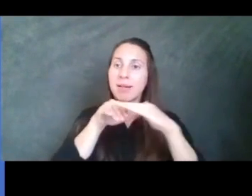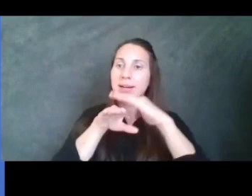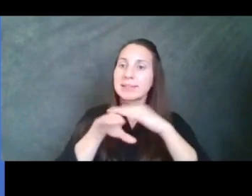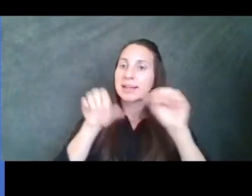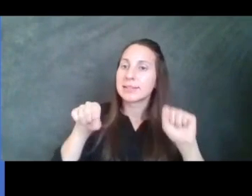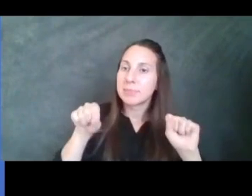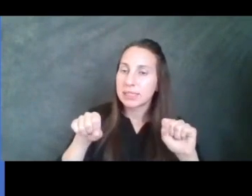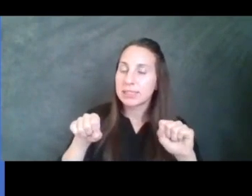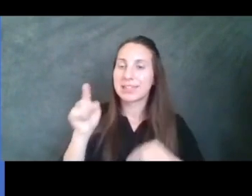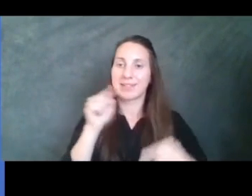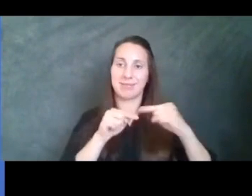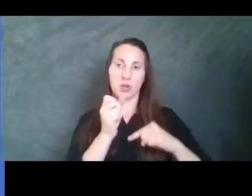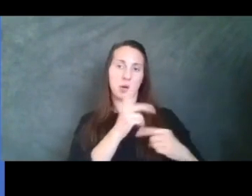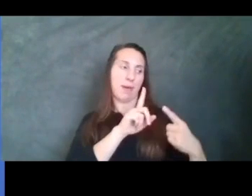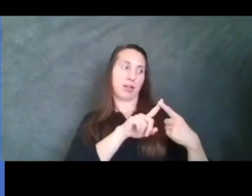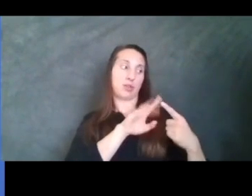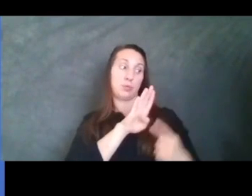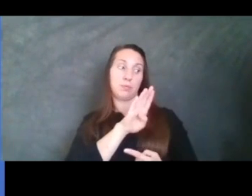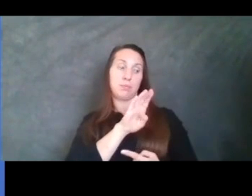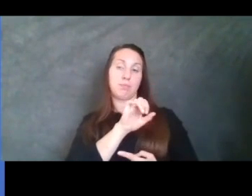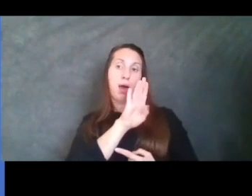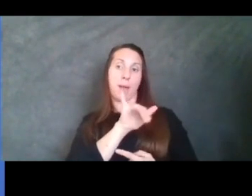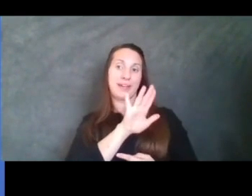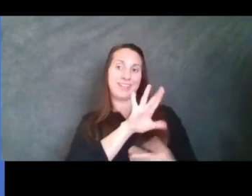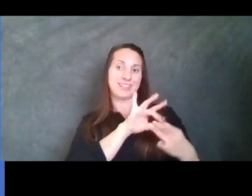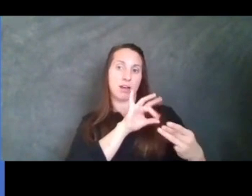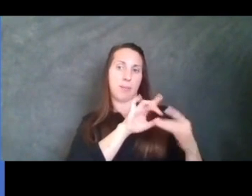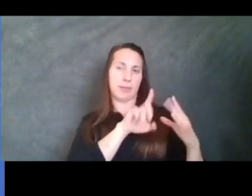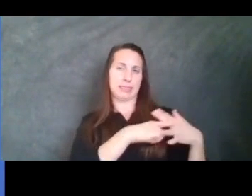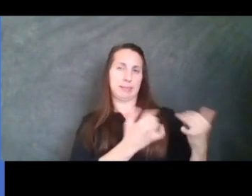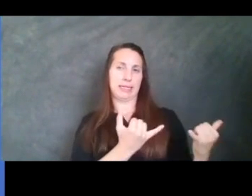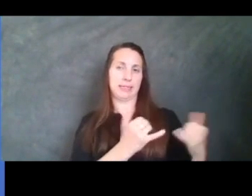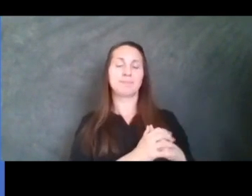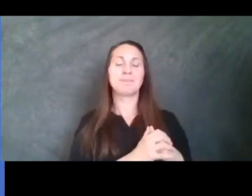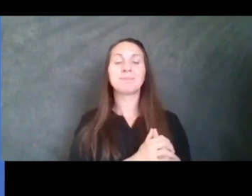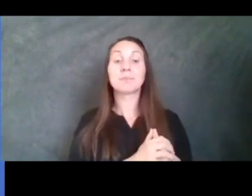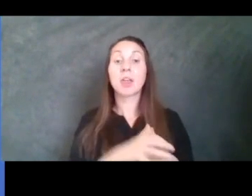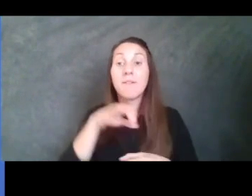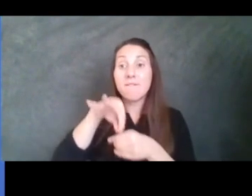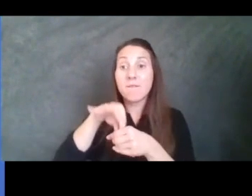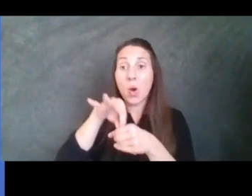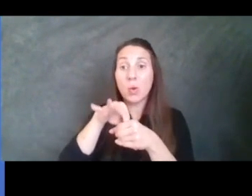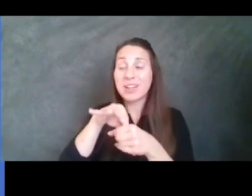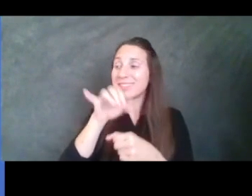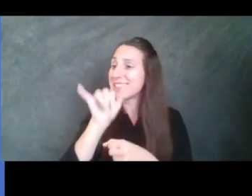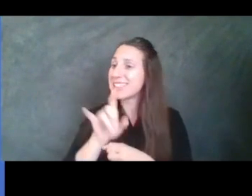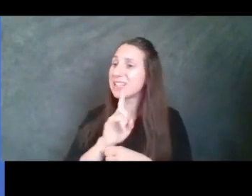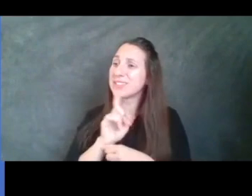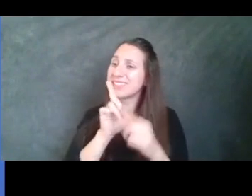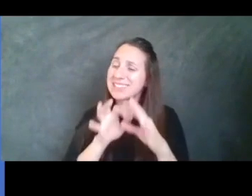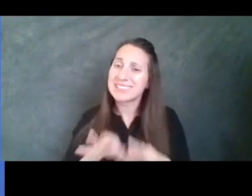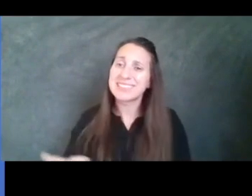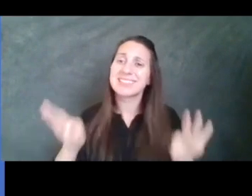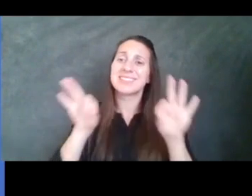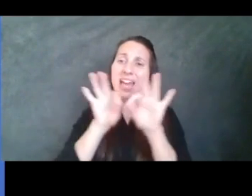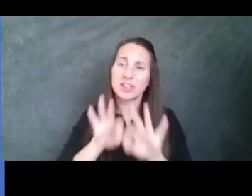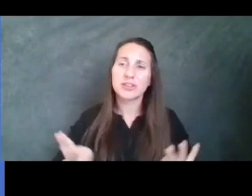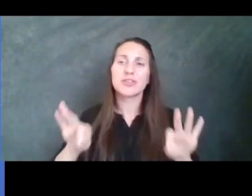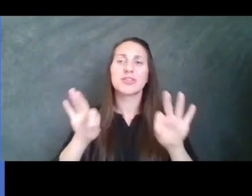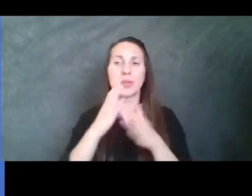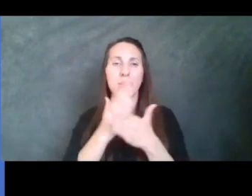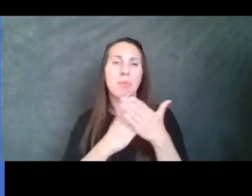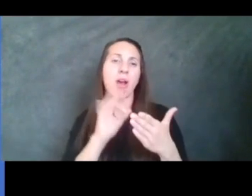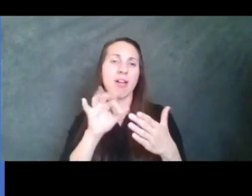to what Bobby was saying in the beginning of this, voting was one of the essential parts of being a citizen in